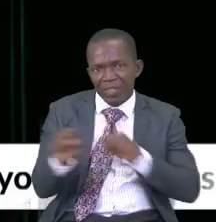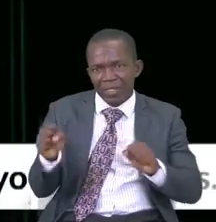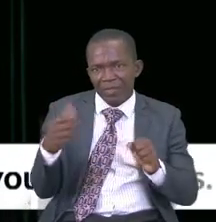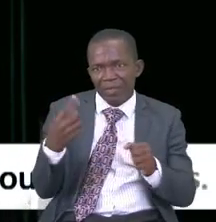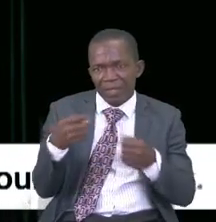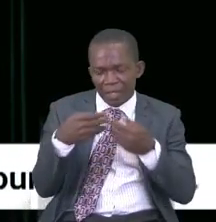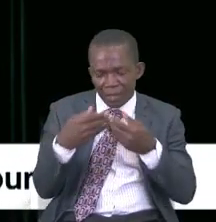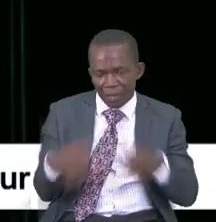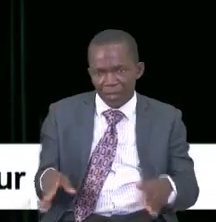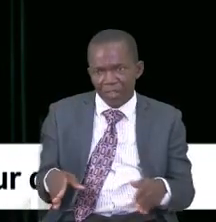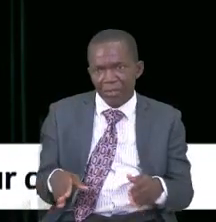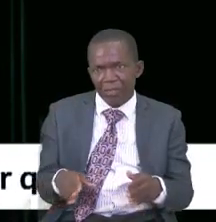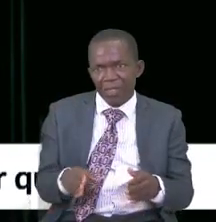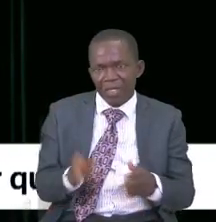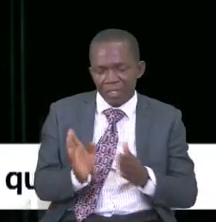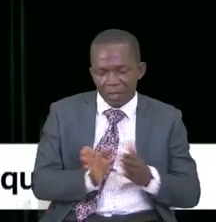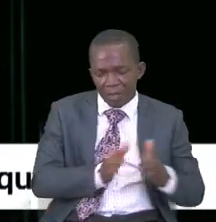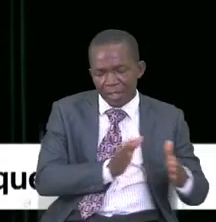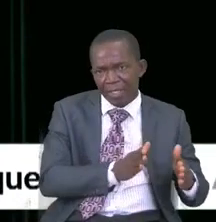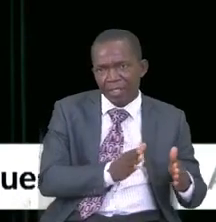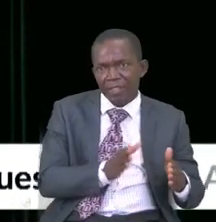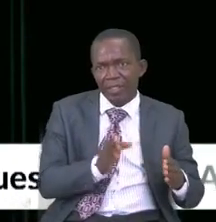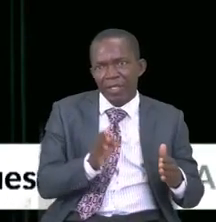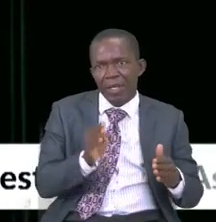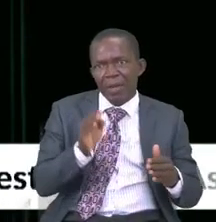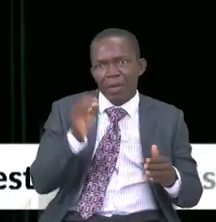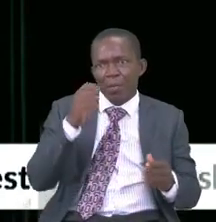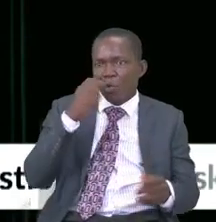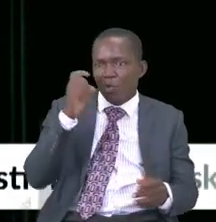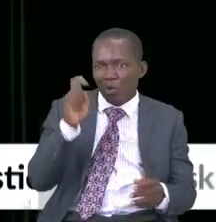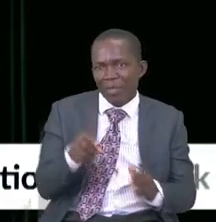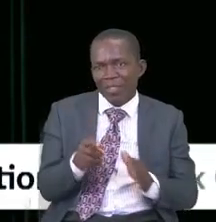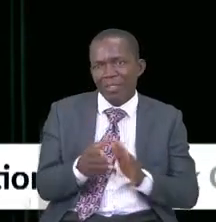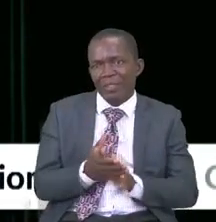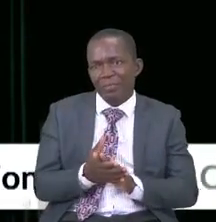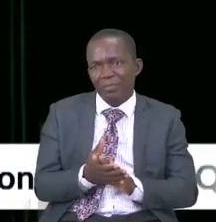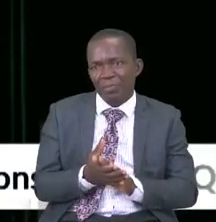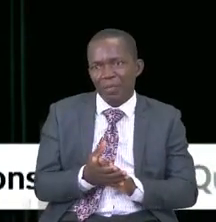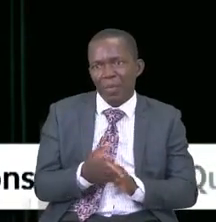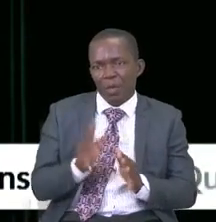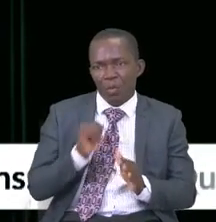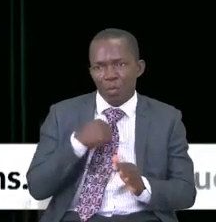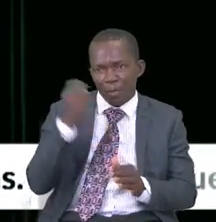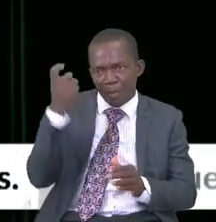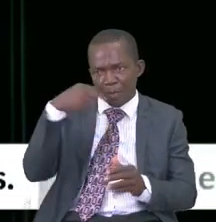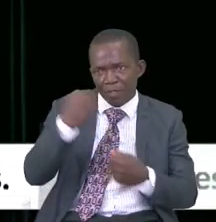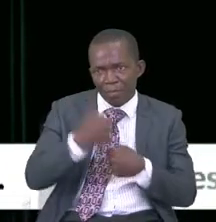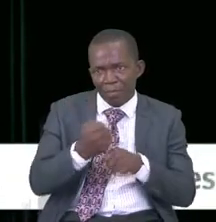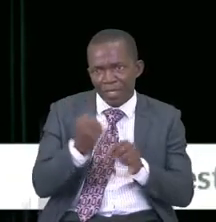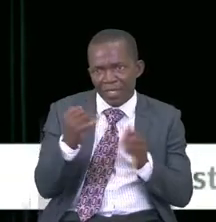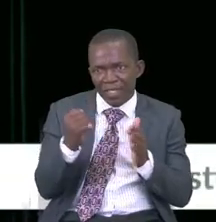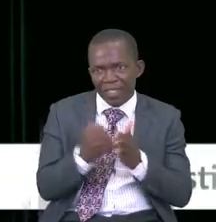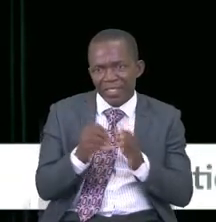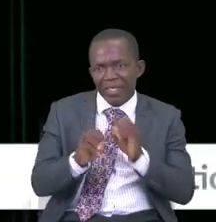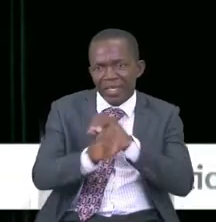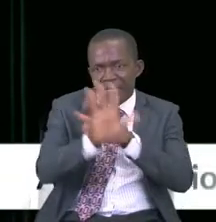mandate, a clear mandate, and we must make it clear to our young